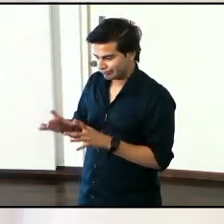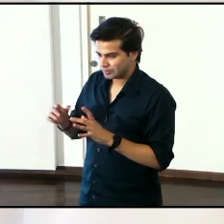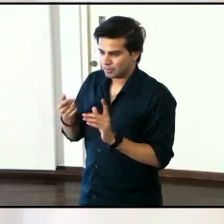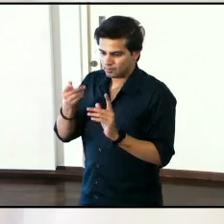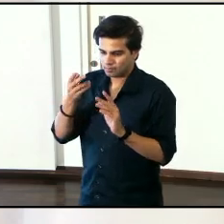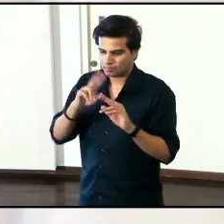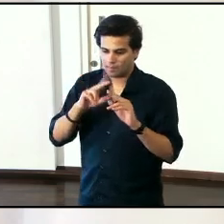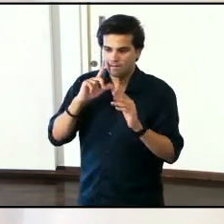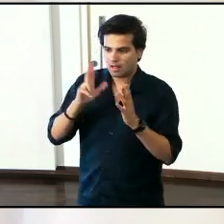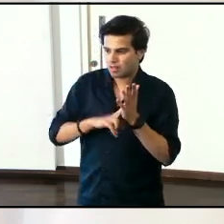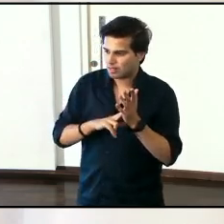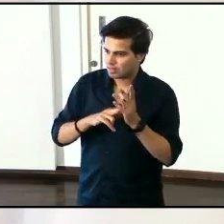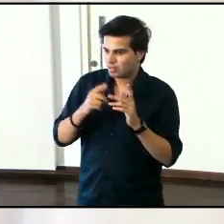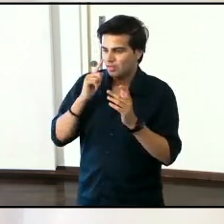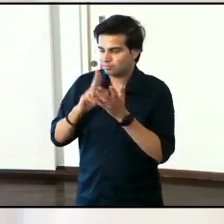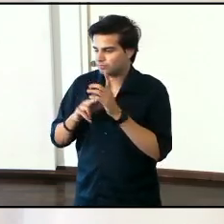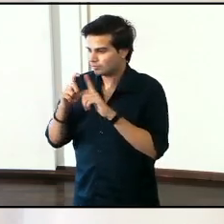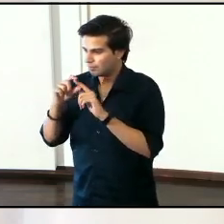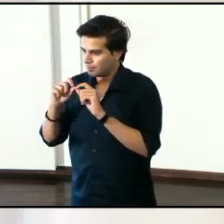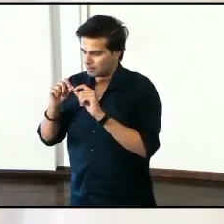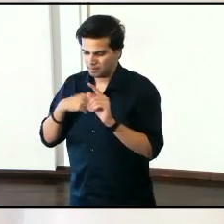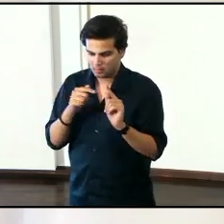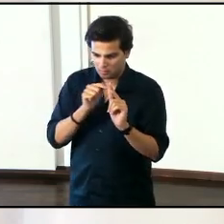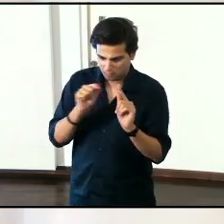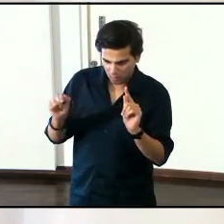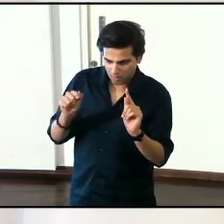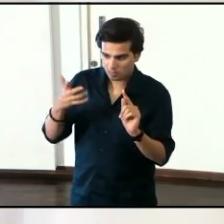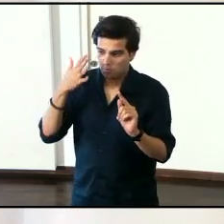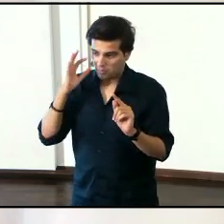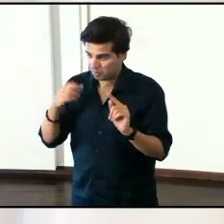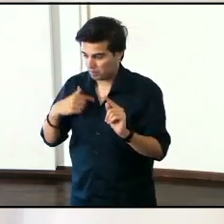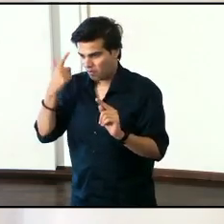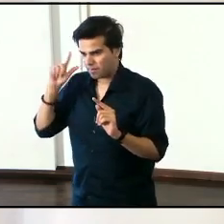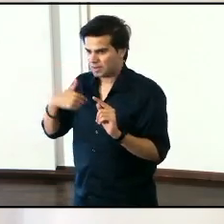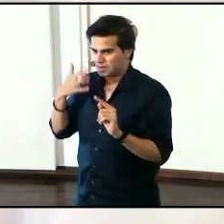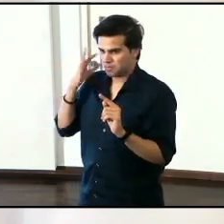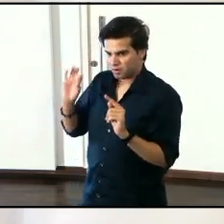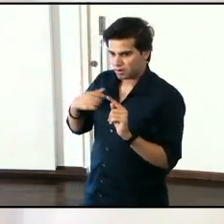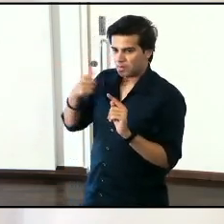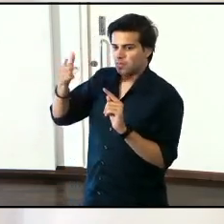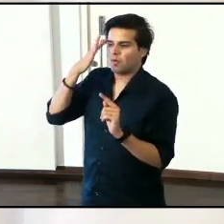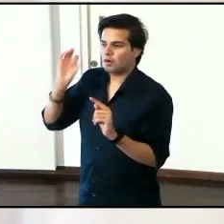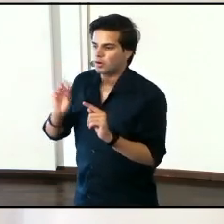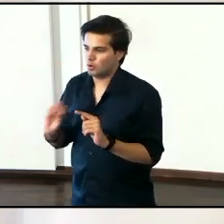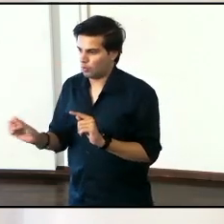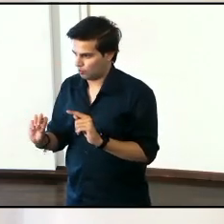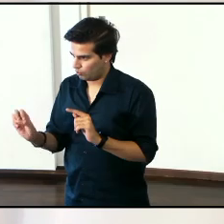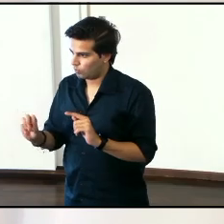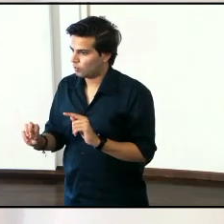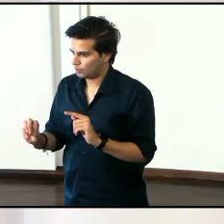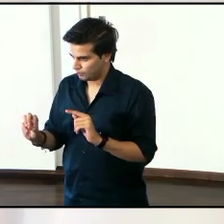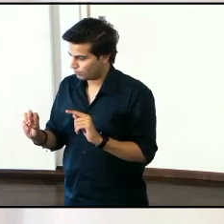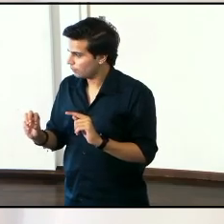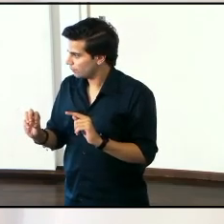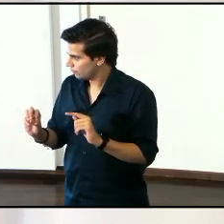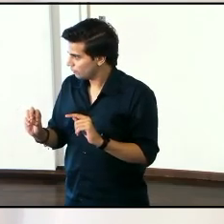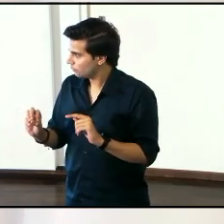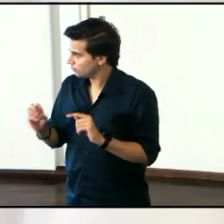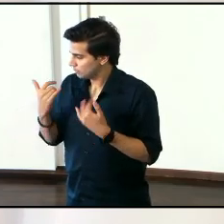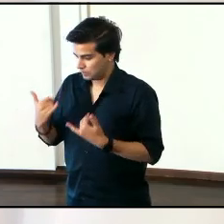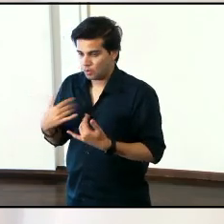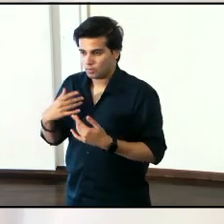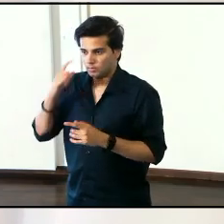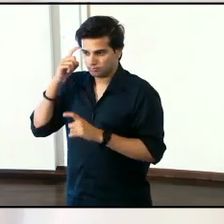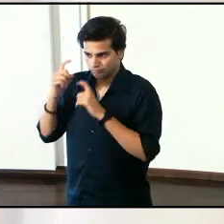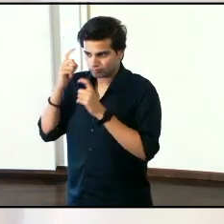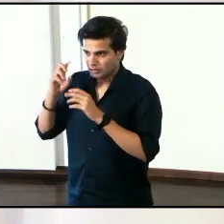here. Now, for me, some of the dates would have mattered, some of the details of the groups, I certainly will try. And now that I've, started